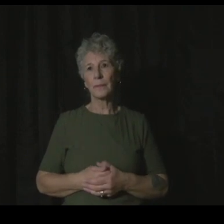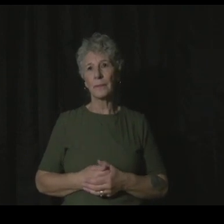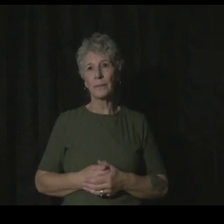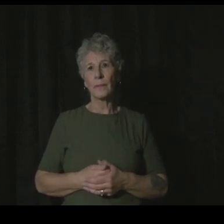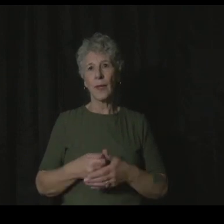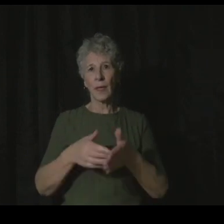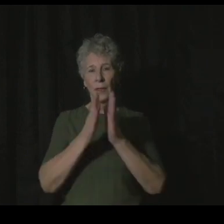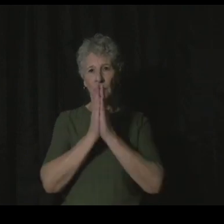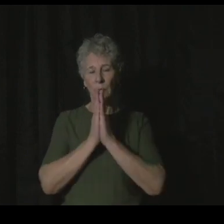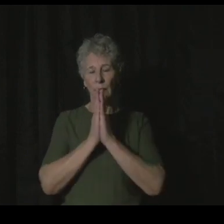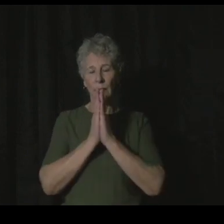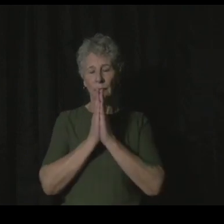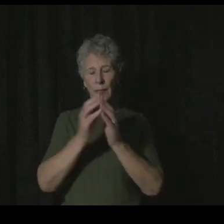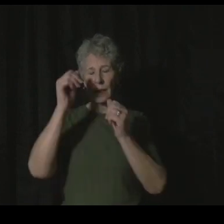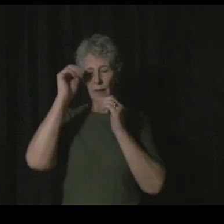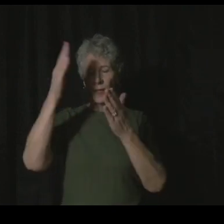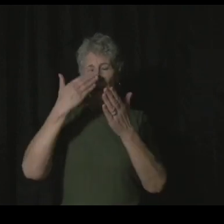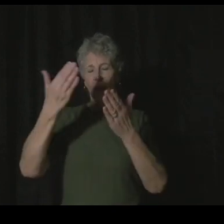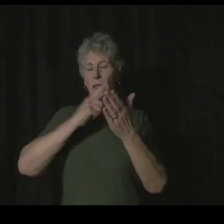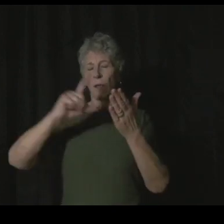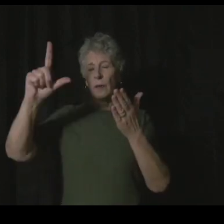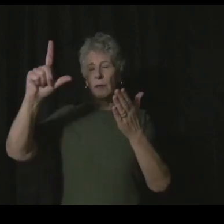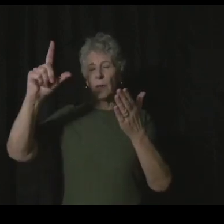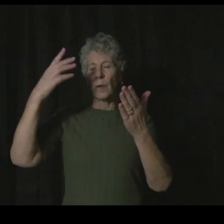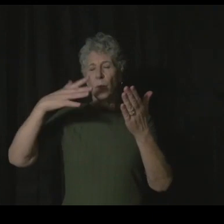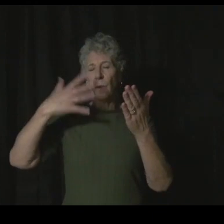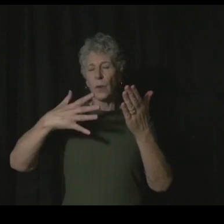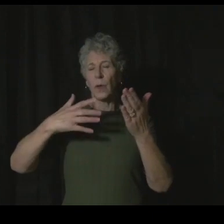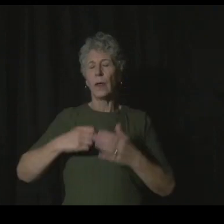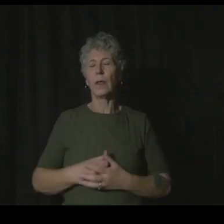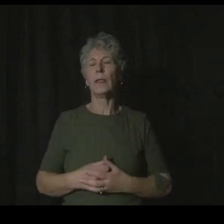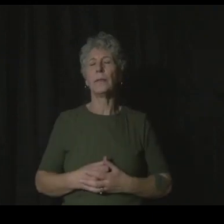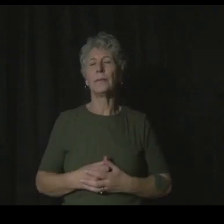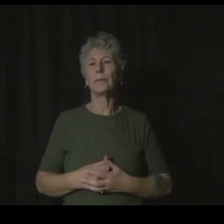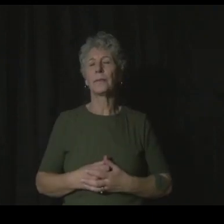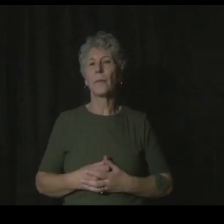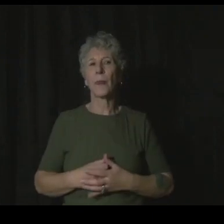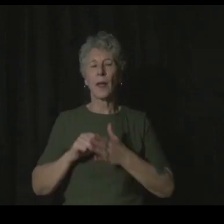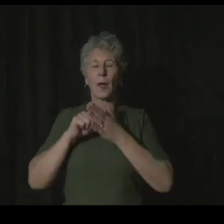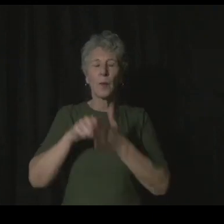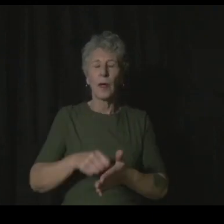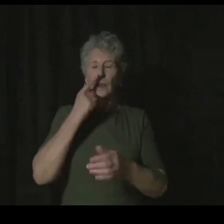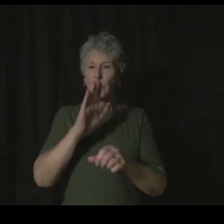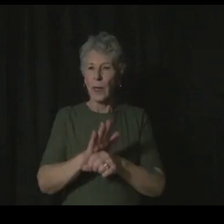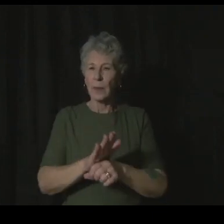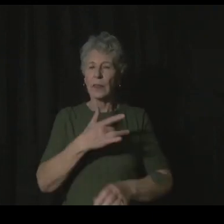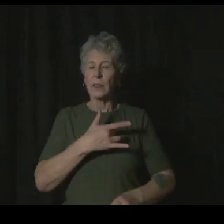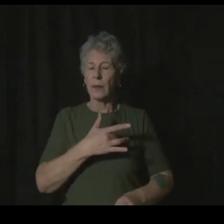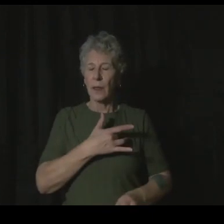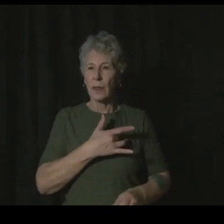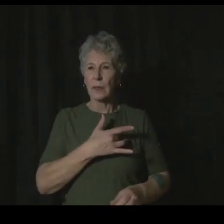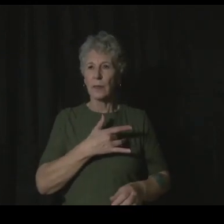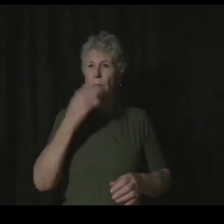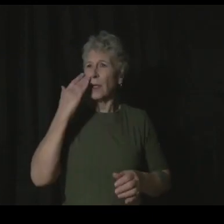Let's pray. Our Father, Lord, we pray that you will indeed impress your promises upon our hearts, and we know